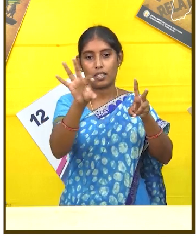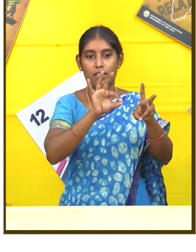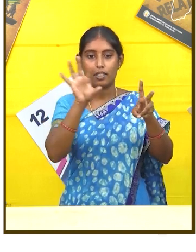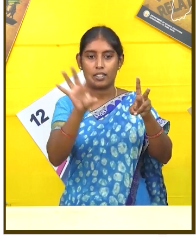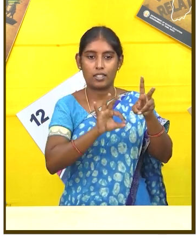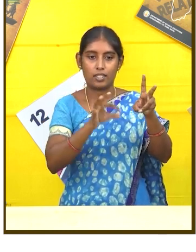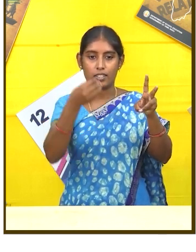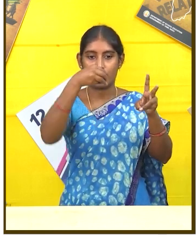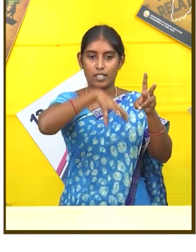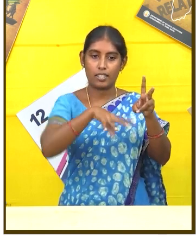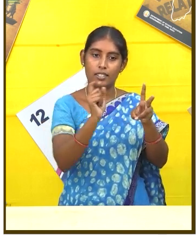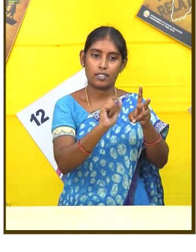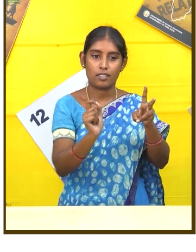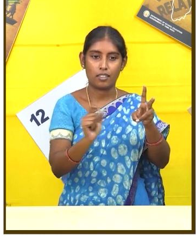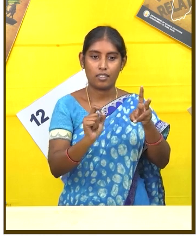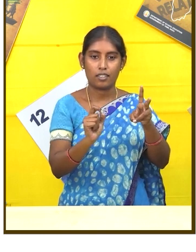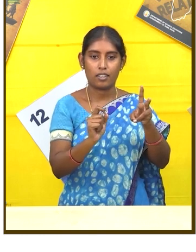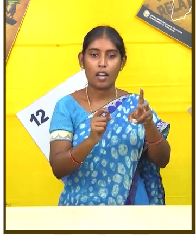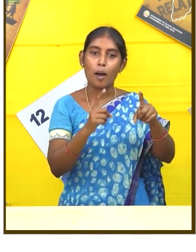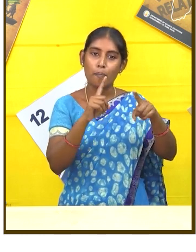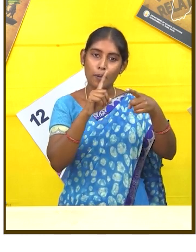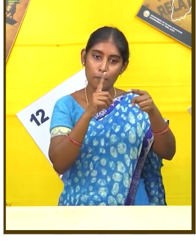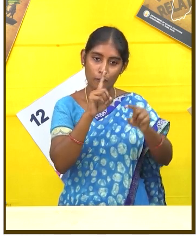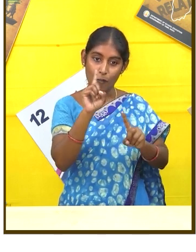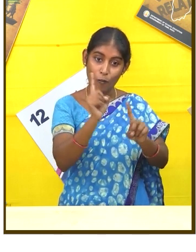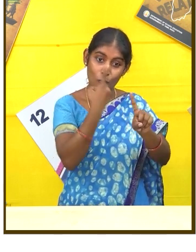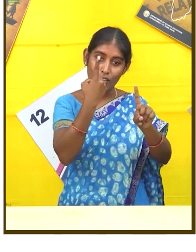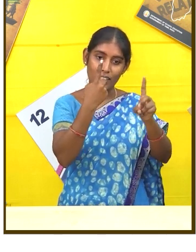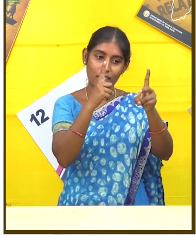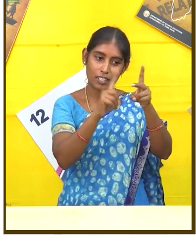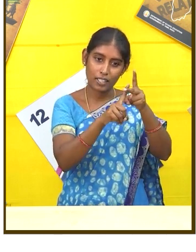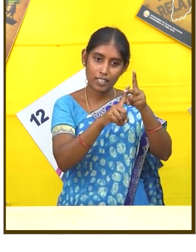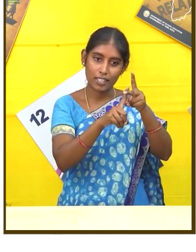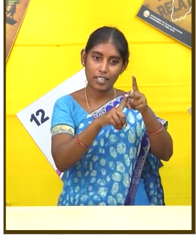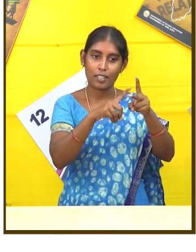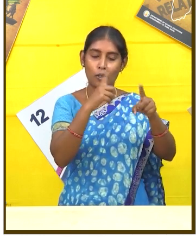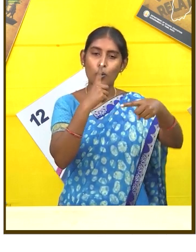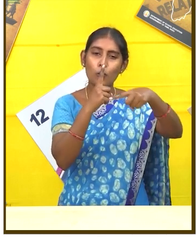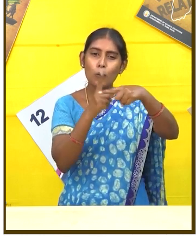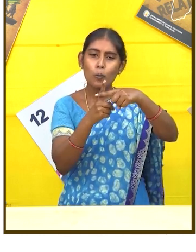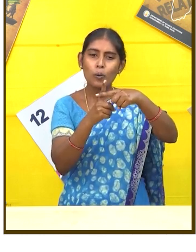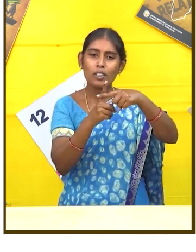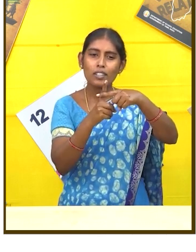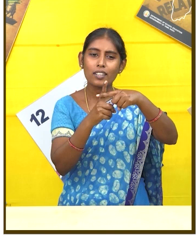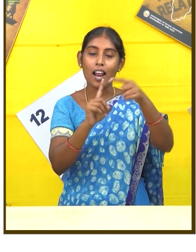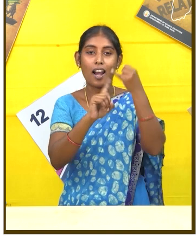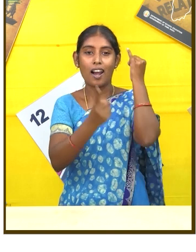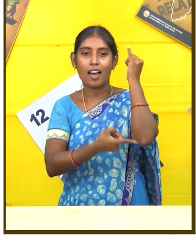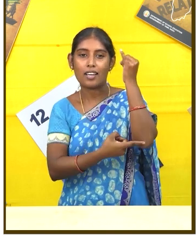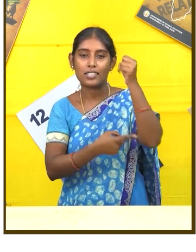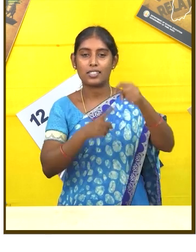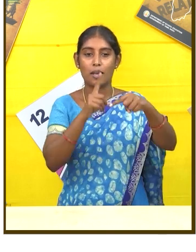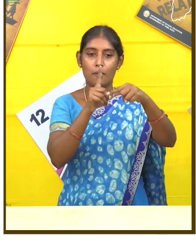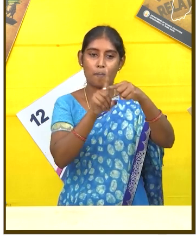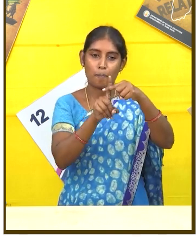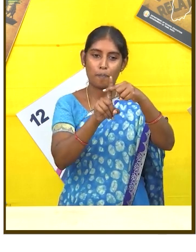plus equation 2 implies. So what would happen? The plus z and minus z is cancelled. After